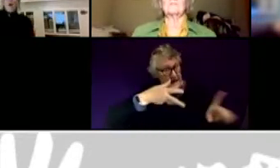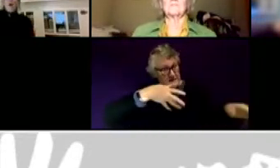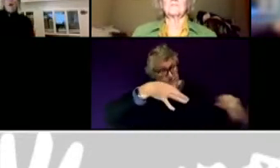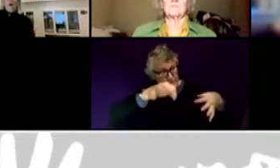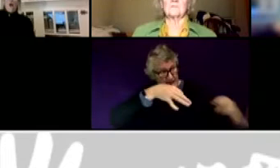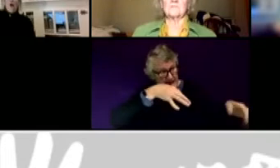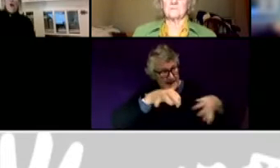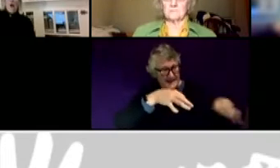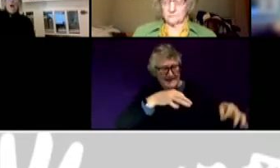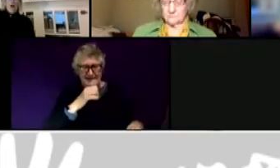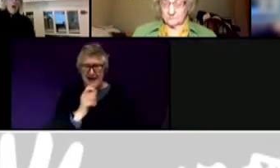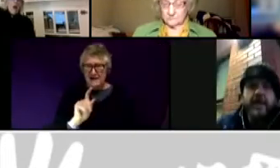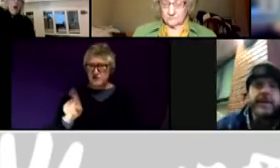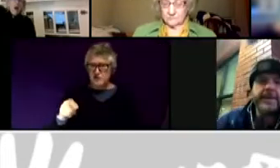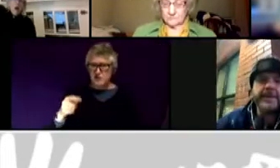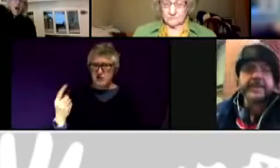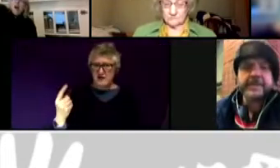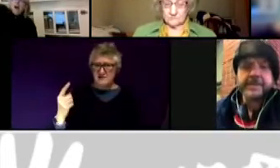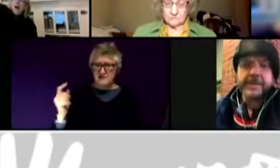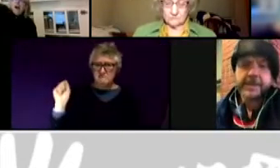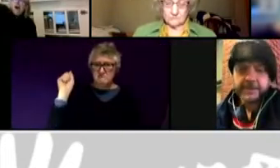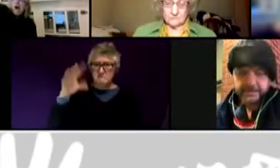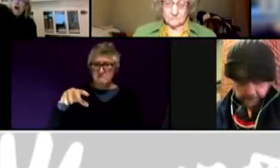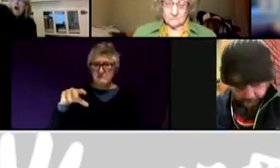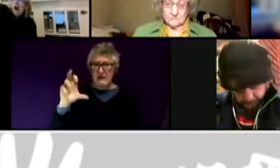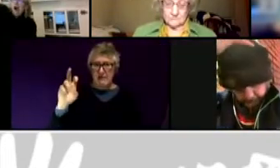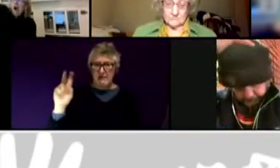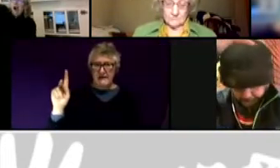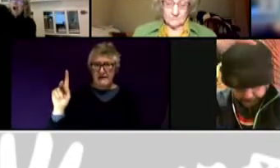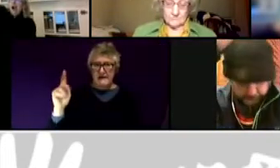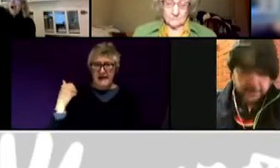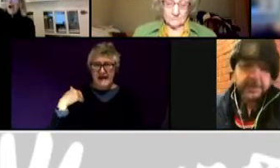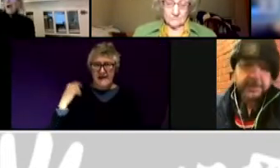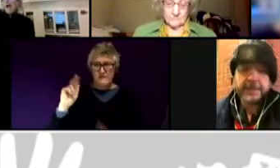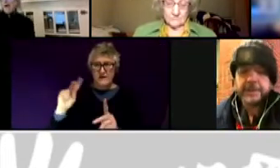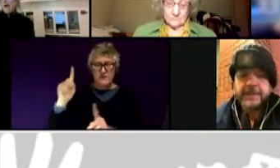people to go off on their own, but maybe I was wrong.